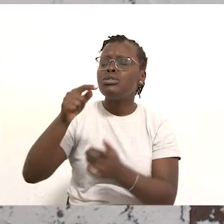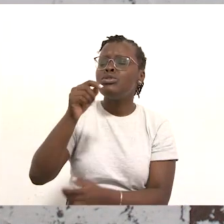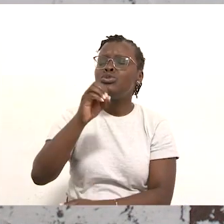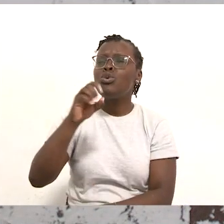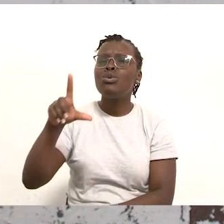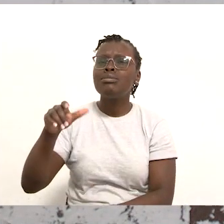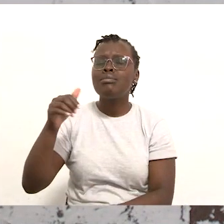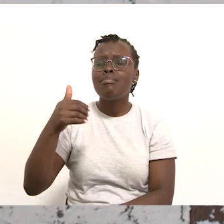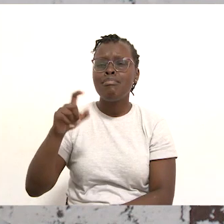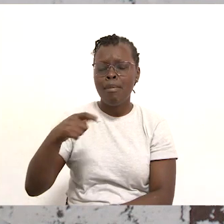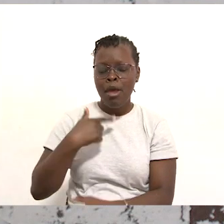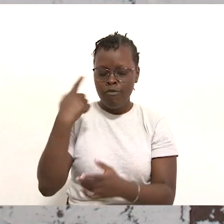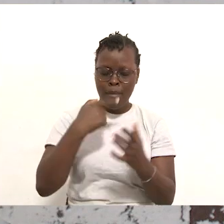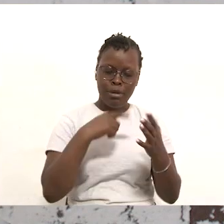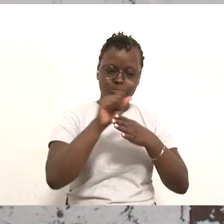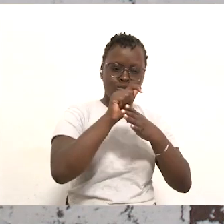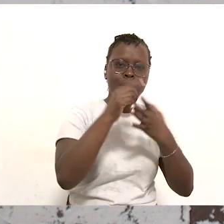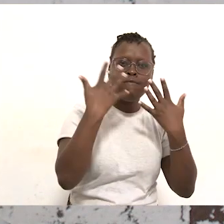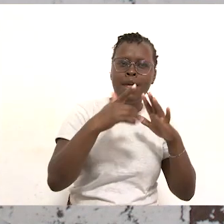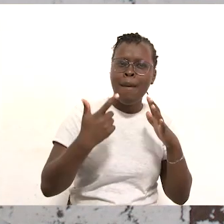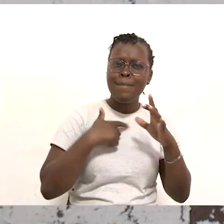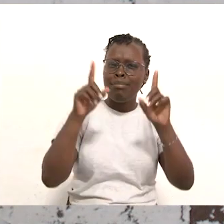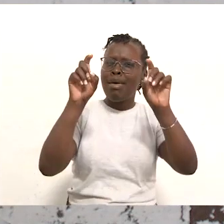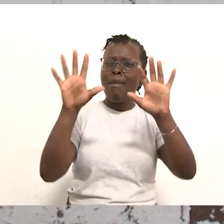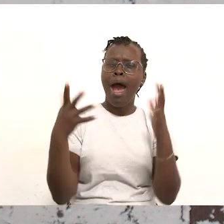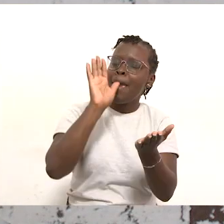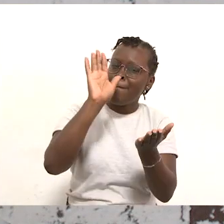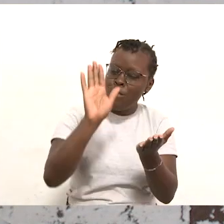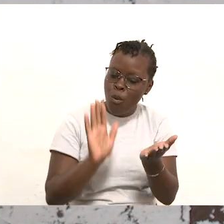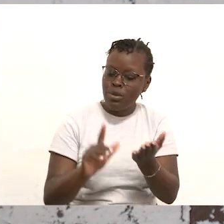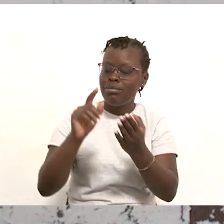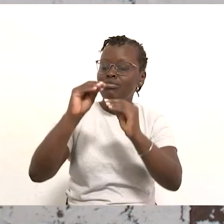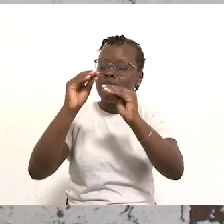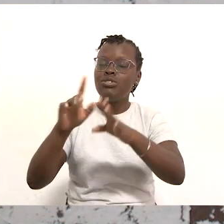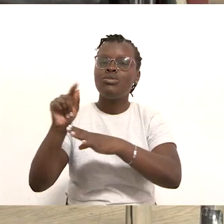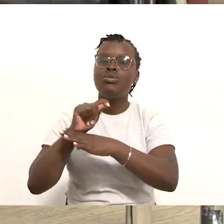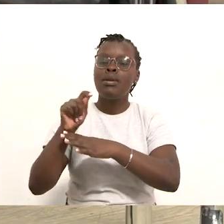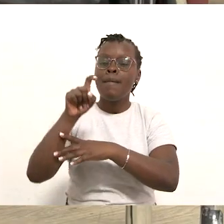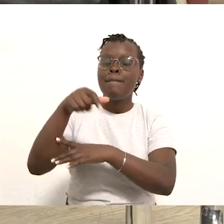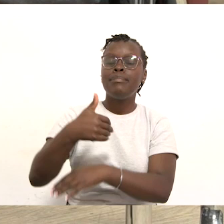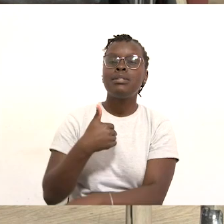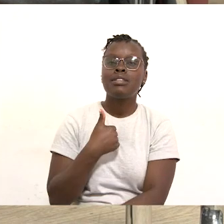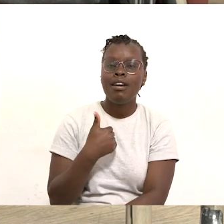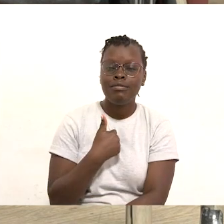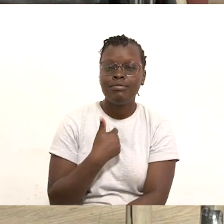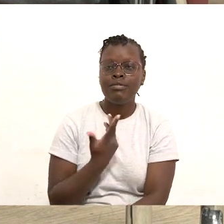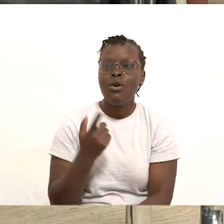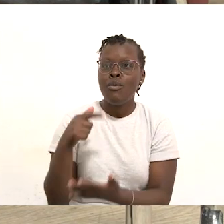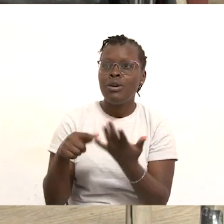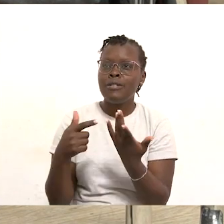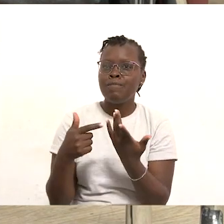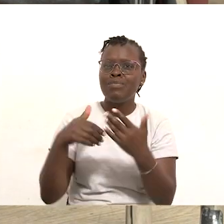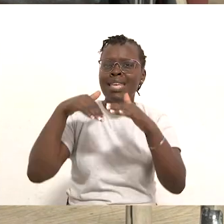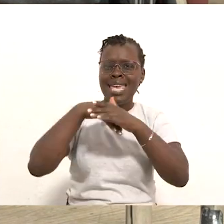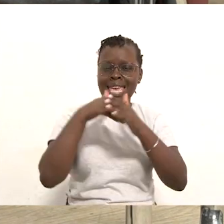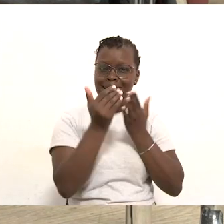Did they actually acquire the skills needed to now implement the reforms? We need to have the, what we call, is it